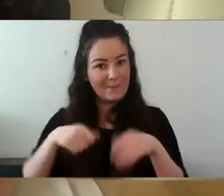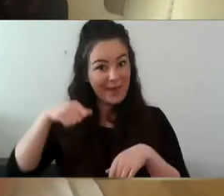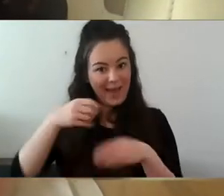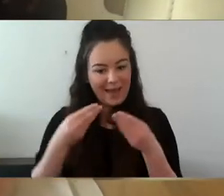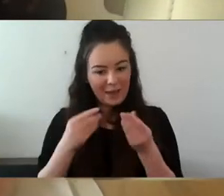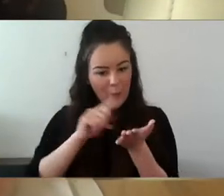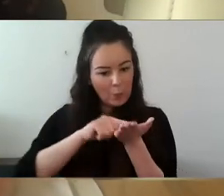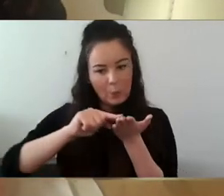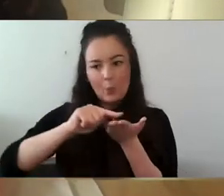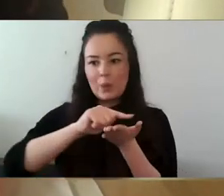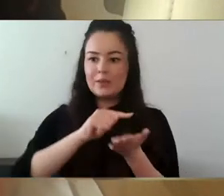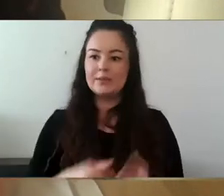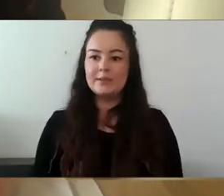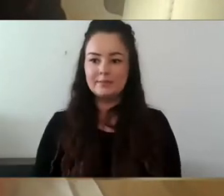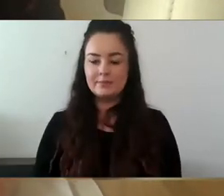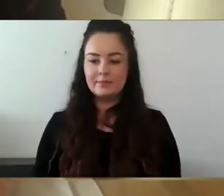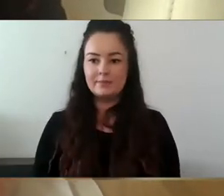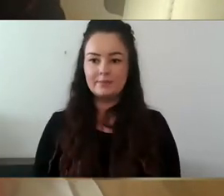cotton of the bag.